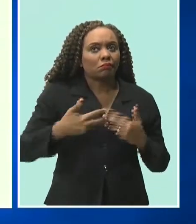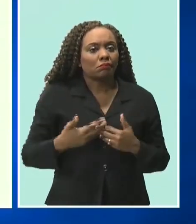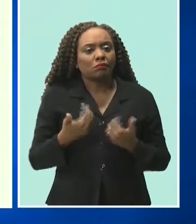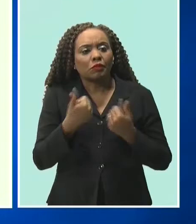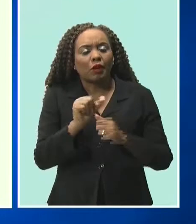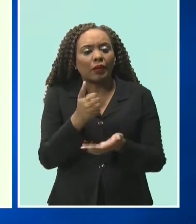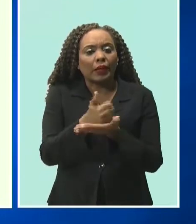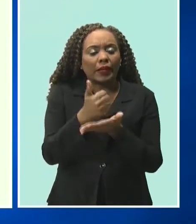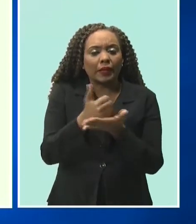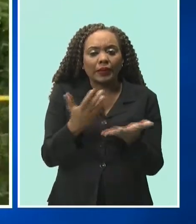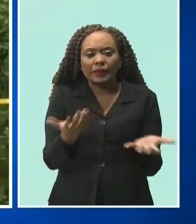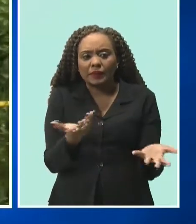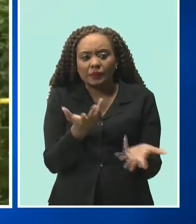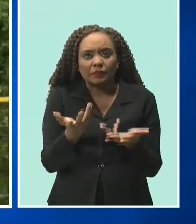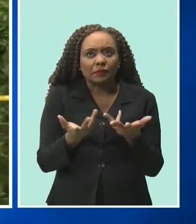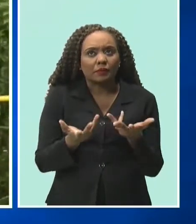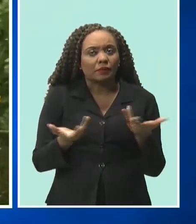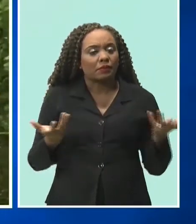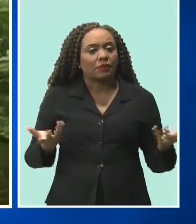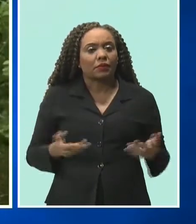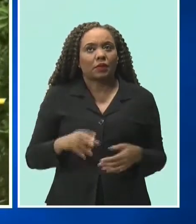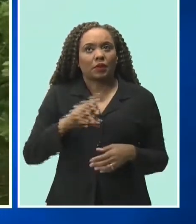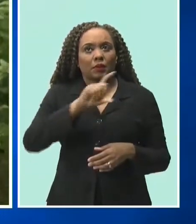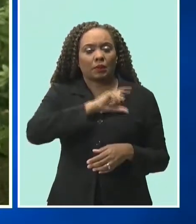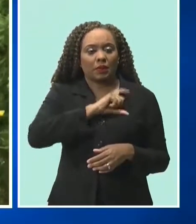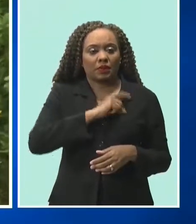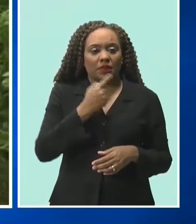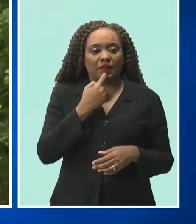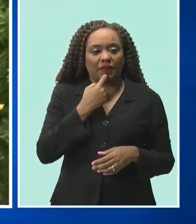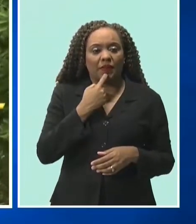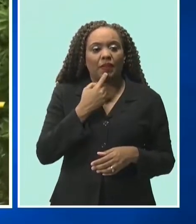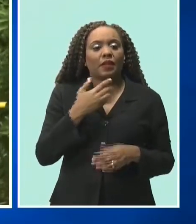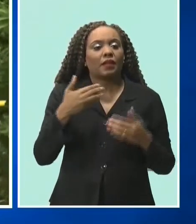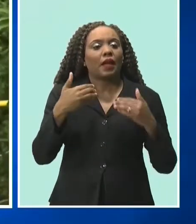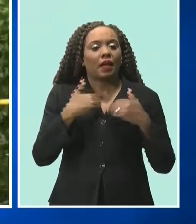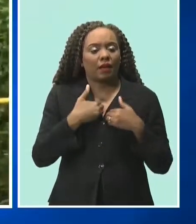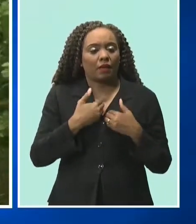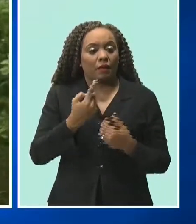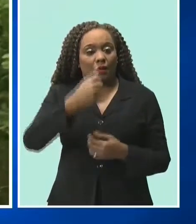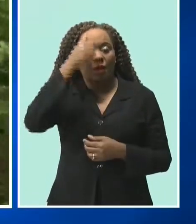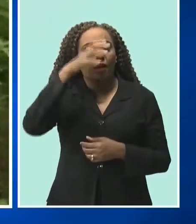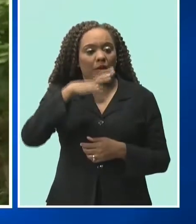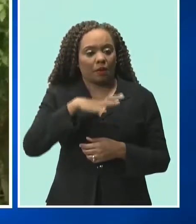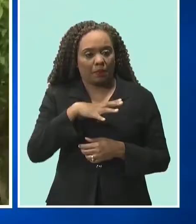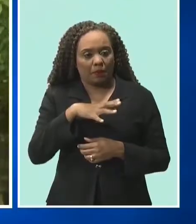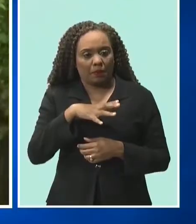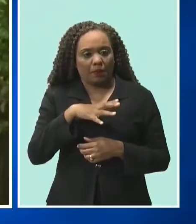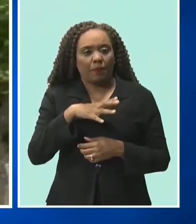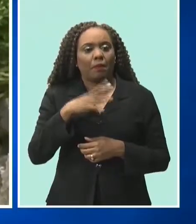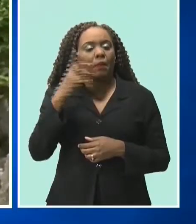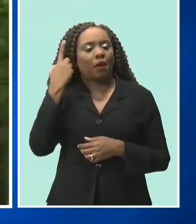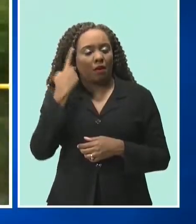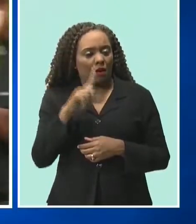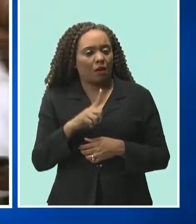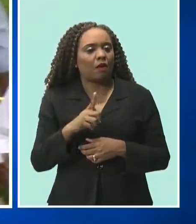of thing like that. Police have confirmed that a male suspect is in custody, assisting with